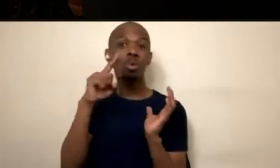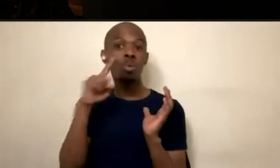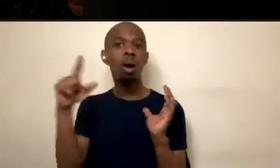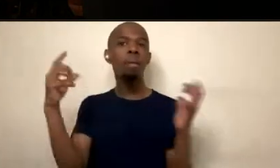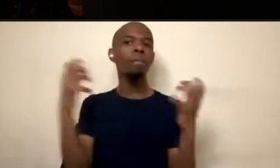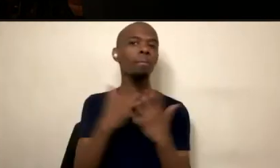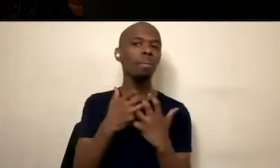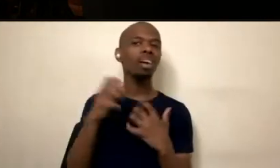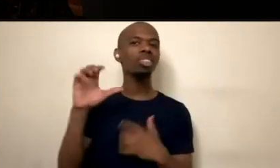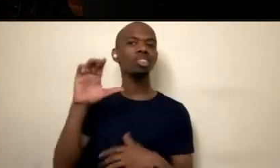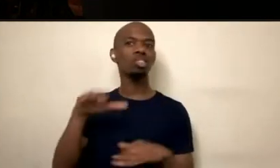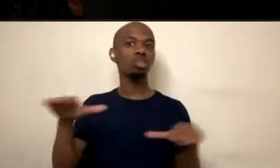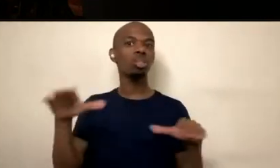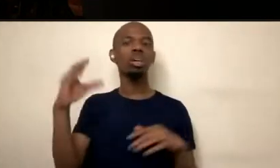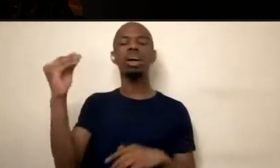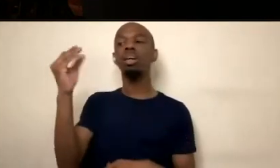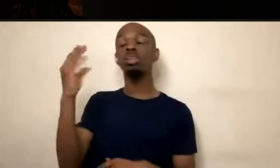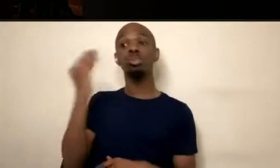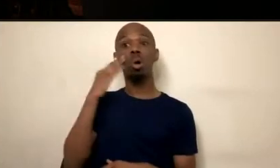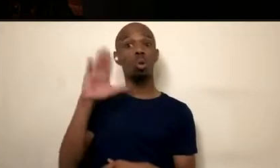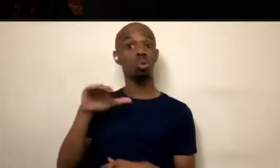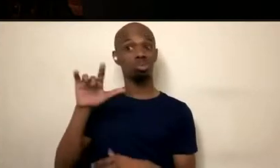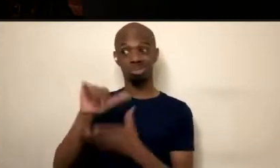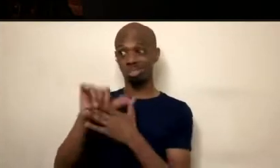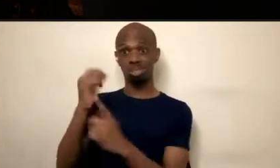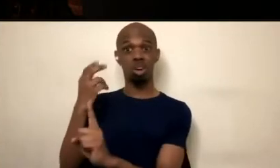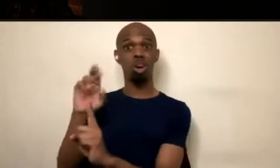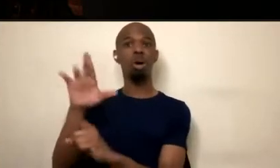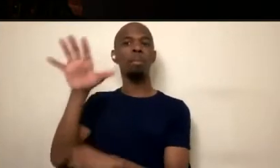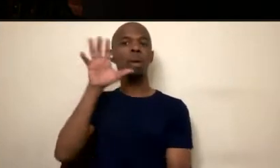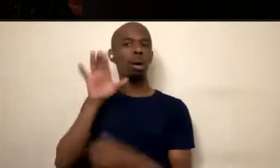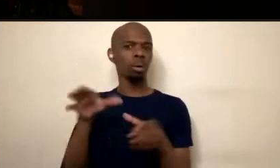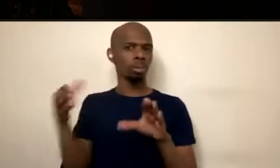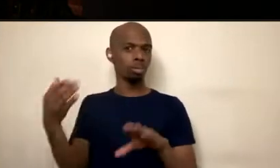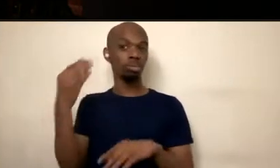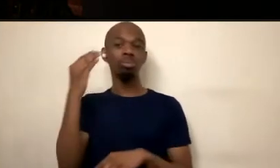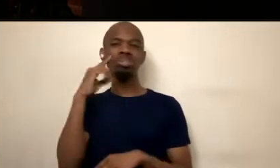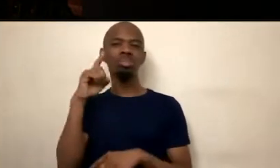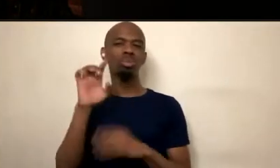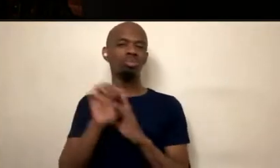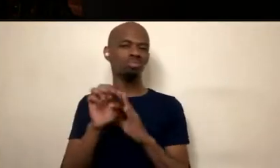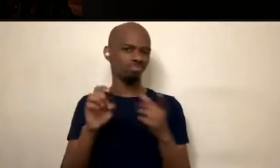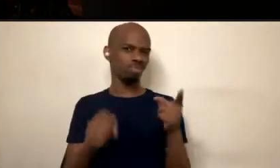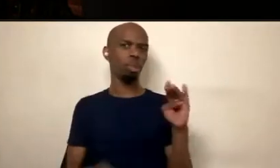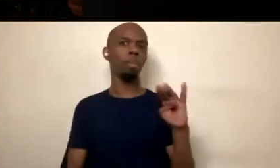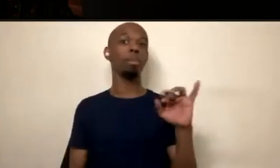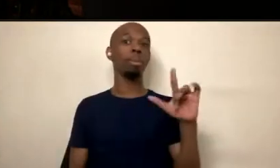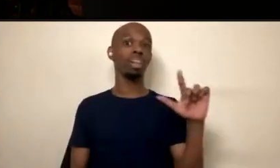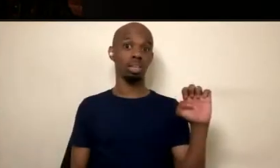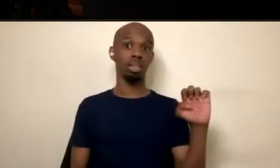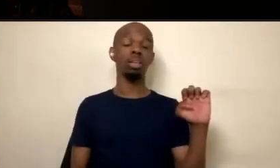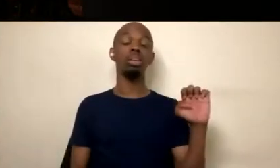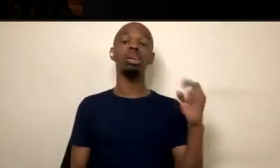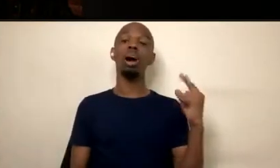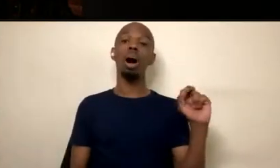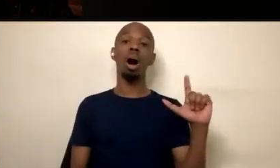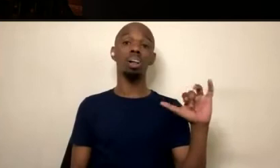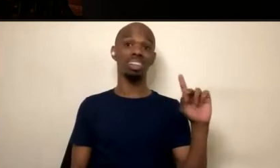You know, Billie Holiday, the singer, her mom was there and it gave a light to her life, but then her mother dies.